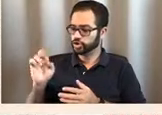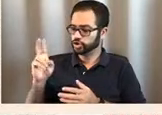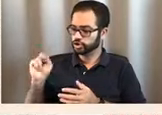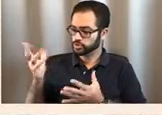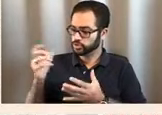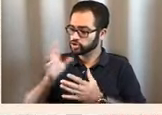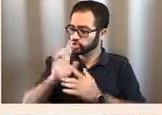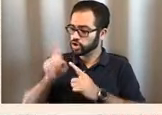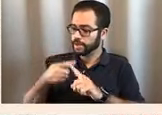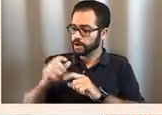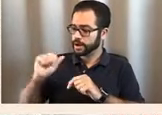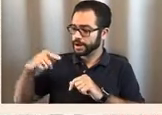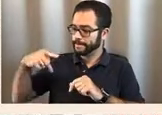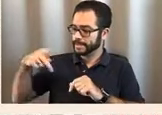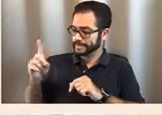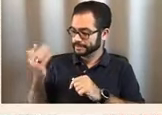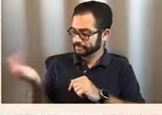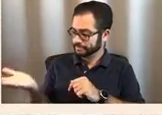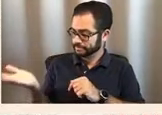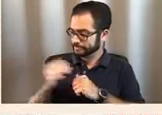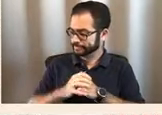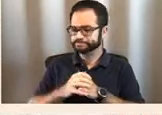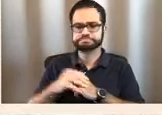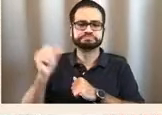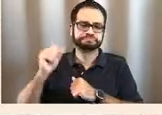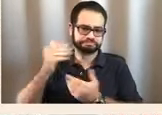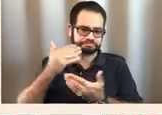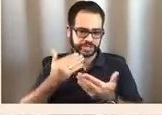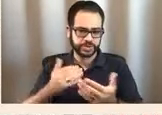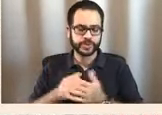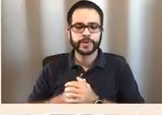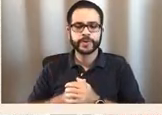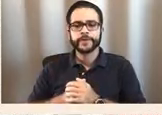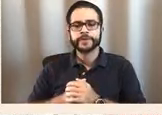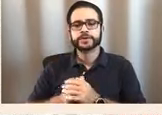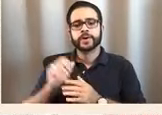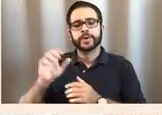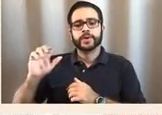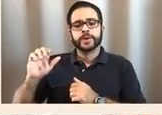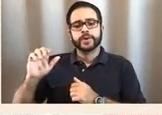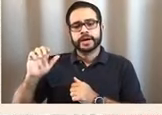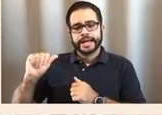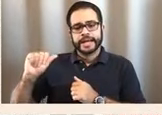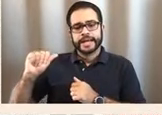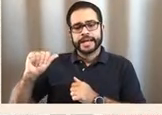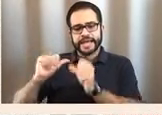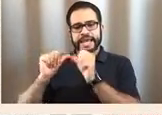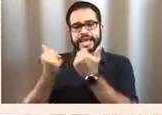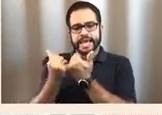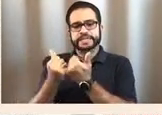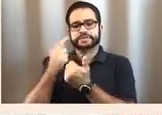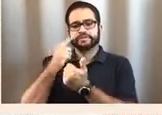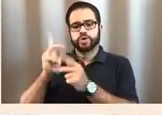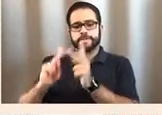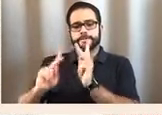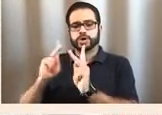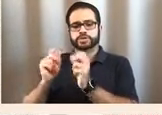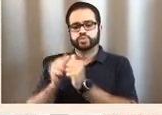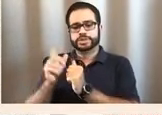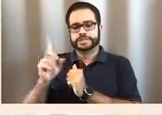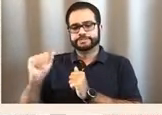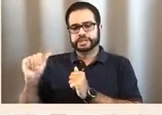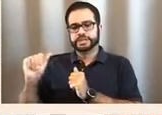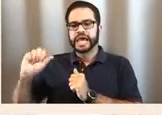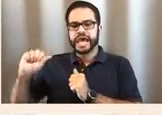information on APD? Yes, thank you. The Agency for Persons with Disabilities is a state agency